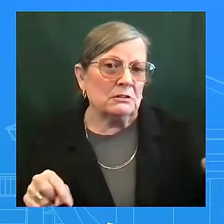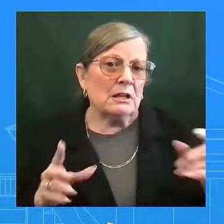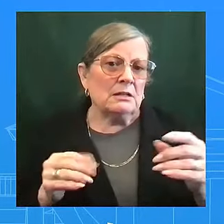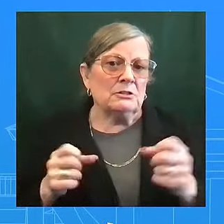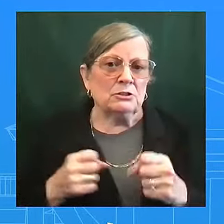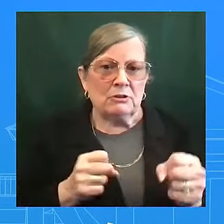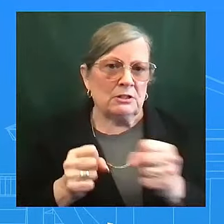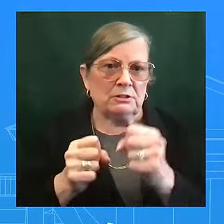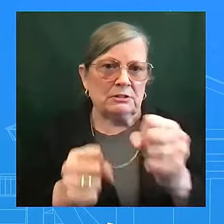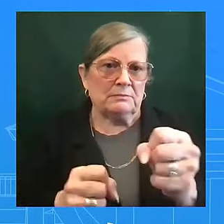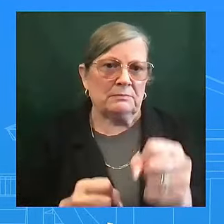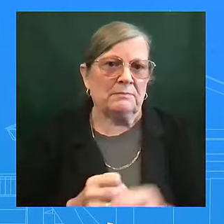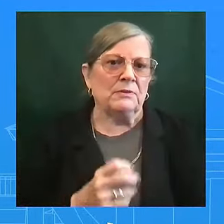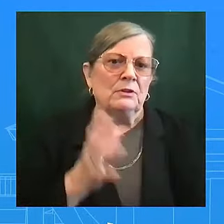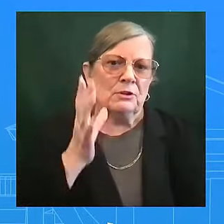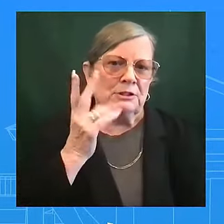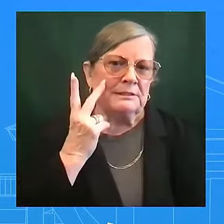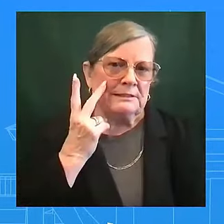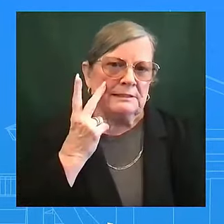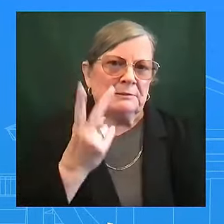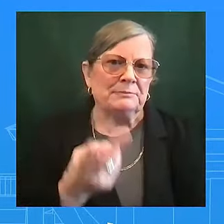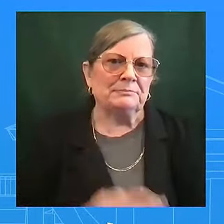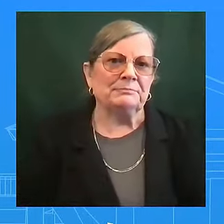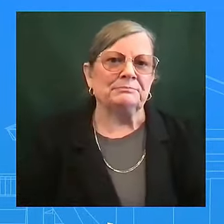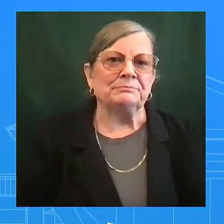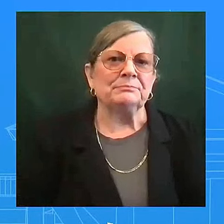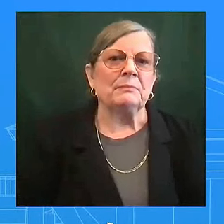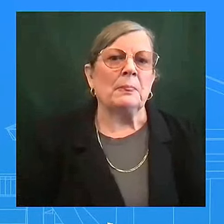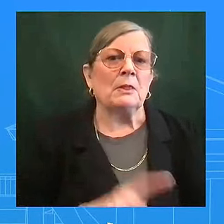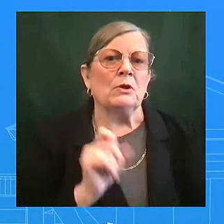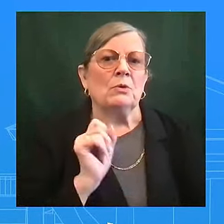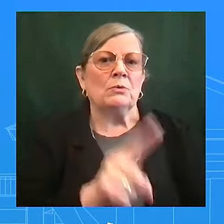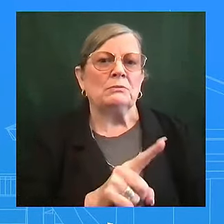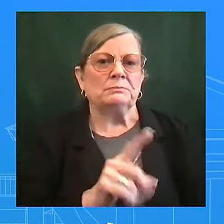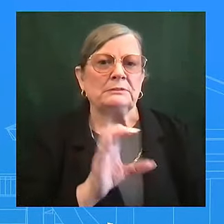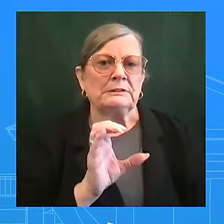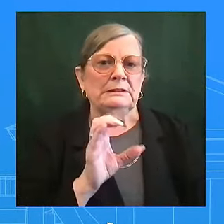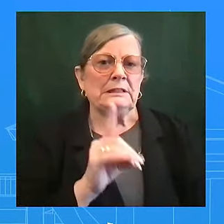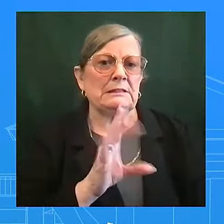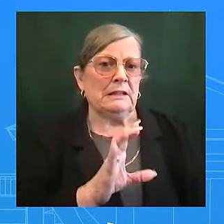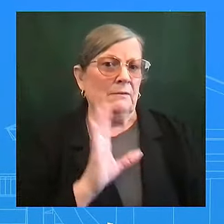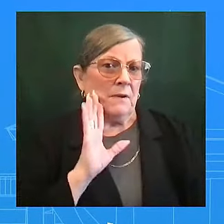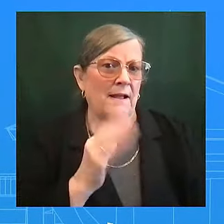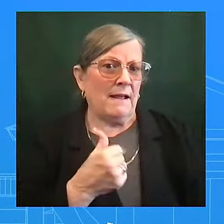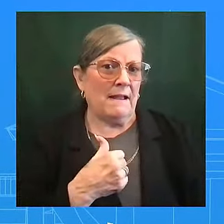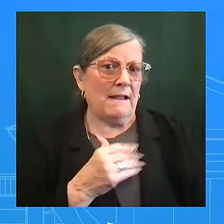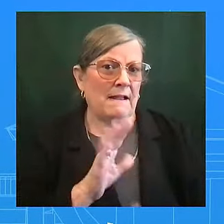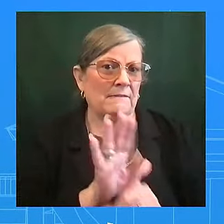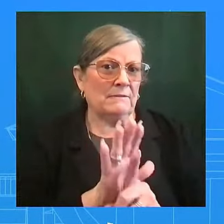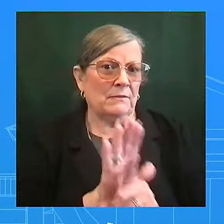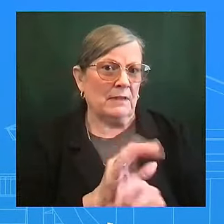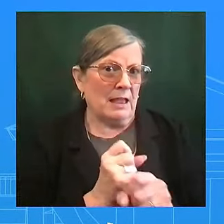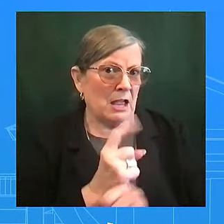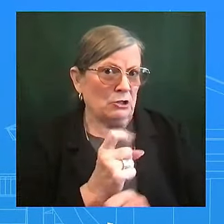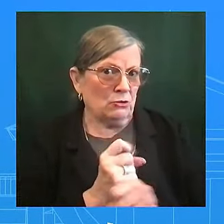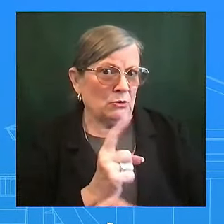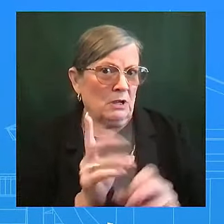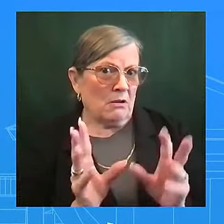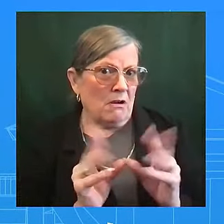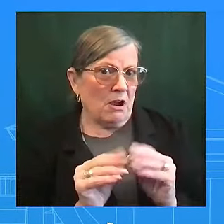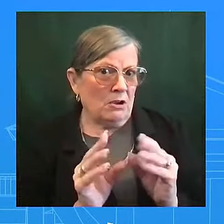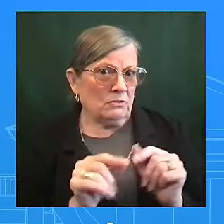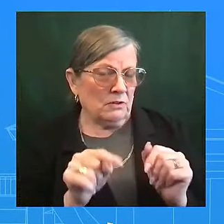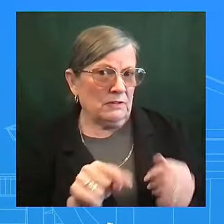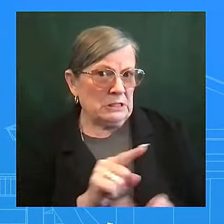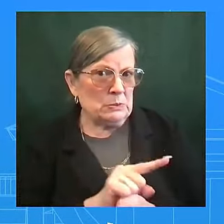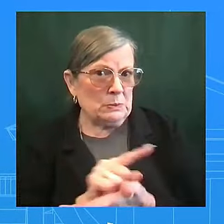is also, as you know, hosting their annual legislative conference this week. And the president is hosting a Black Excellence Brunch on Friday. Yeah. Was